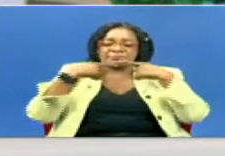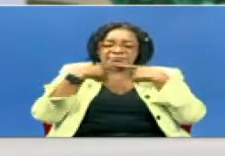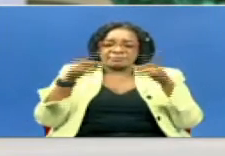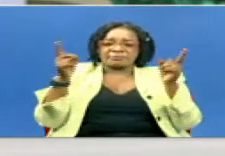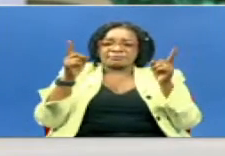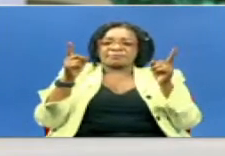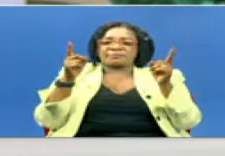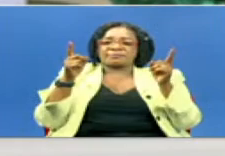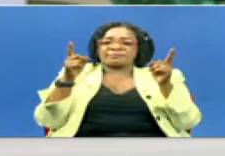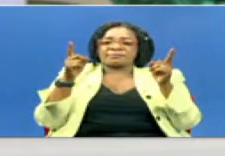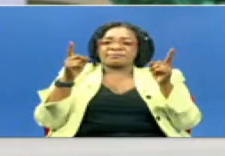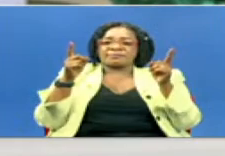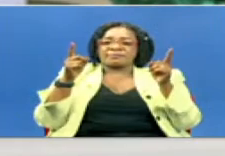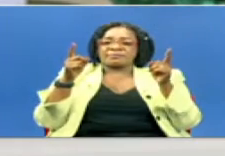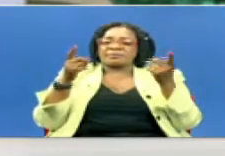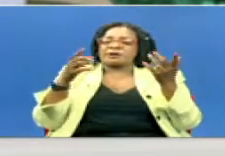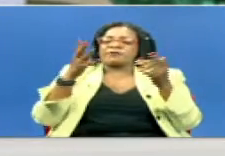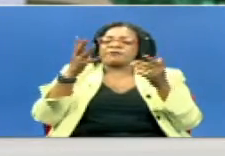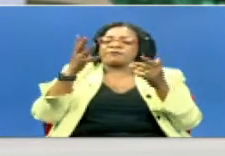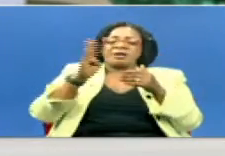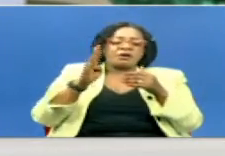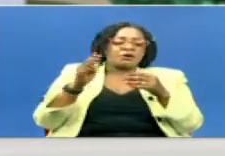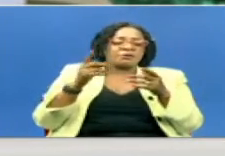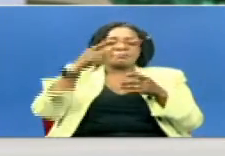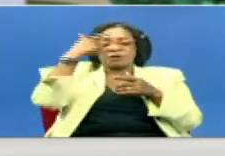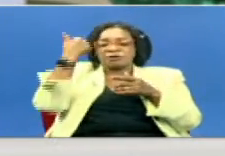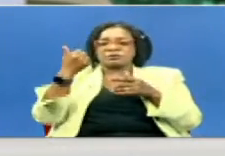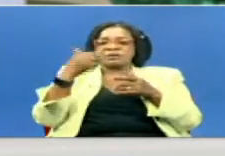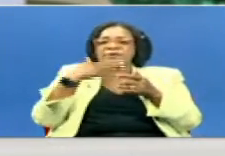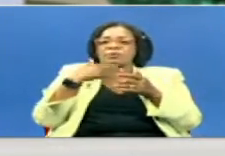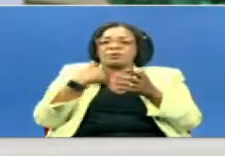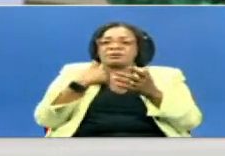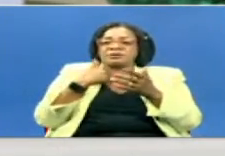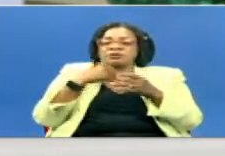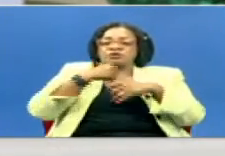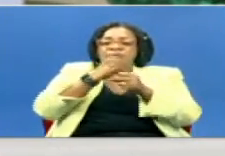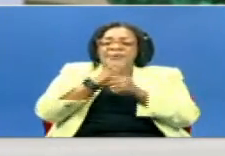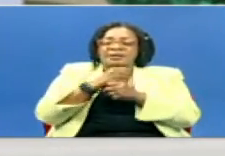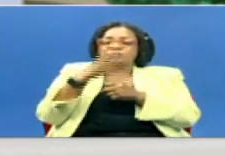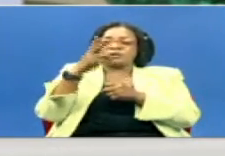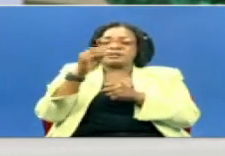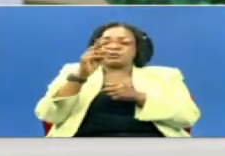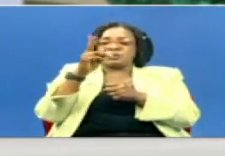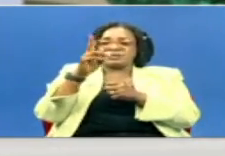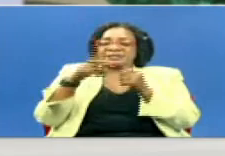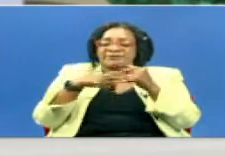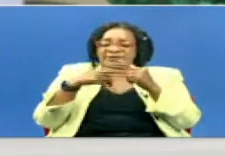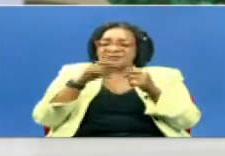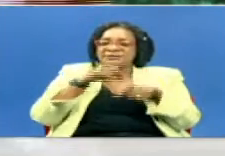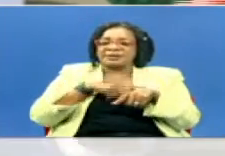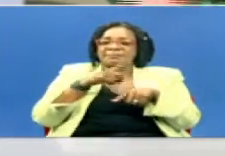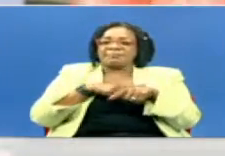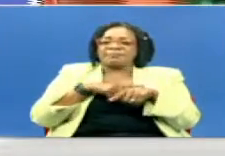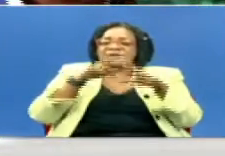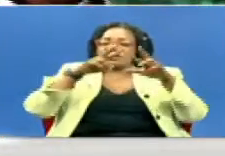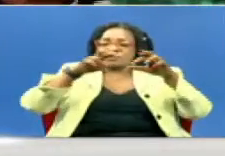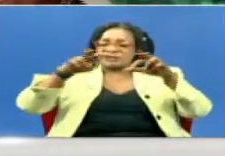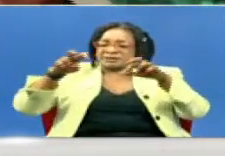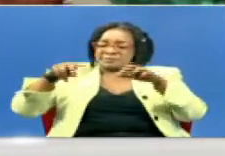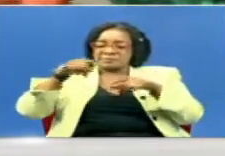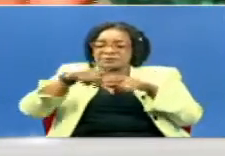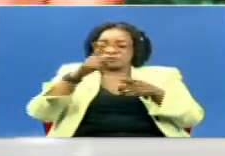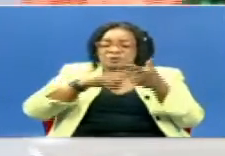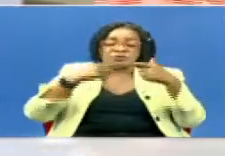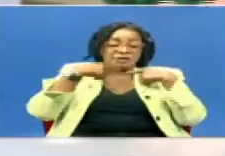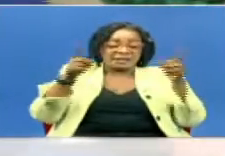worth, net worth, 4 billion, whatever, because they want to build it up to 2027. When they are cross-examined, as if this is what you declared,